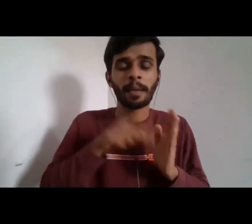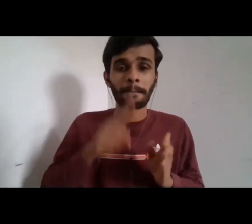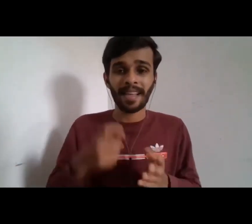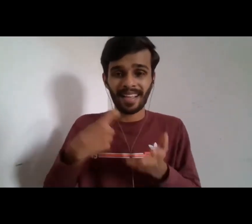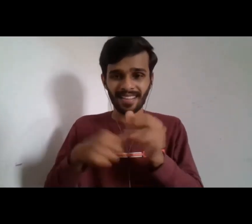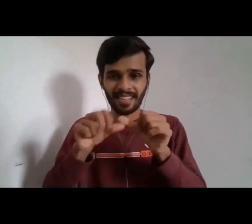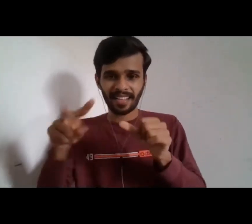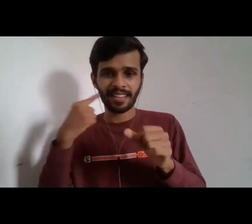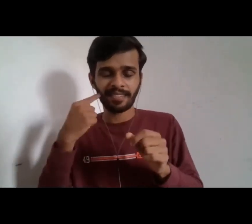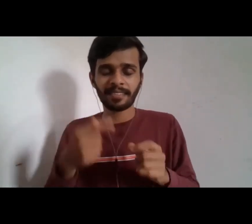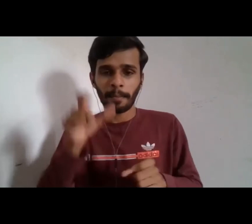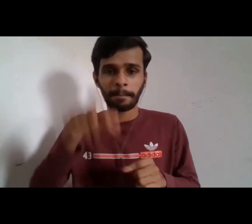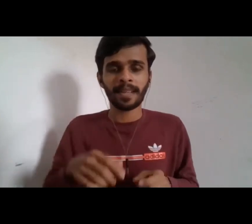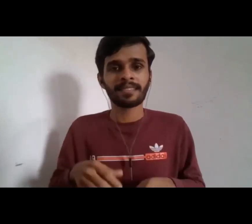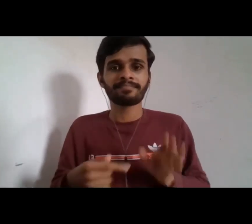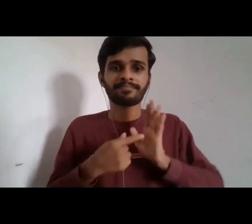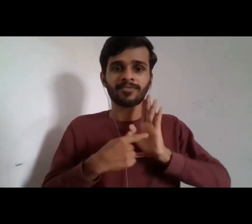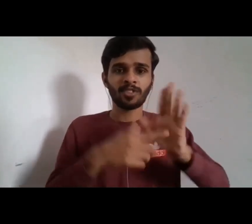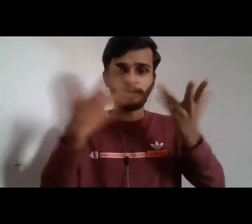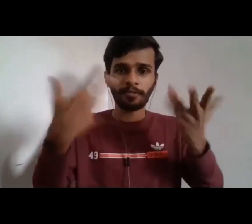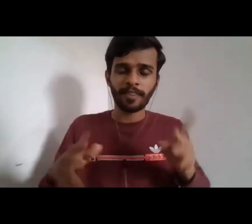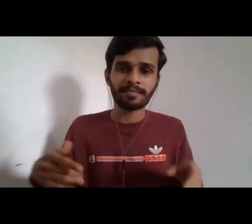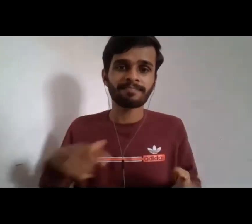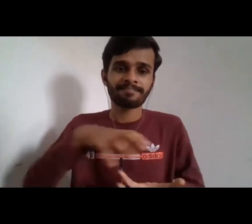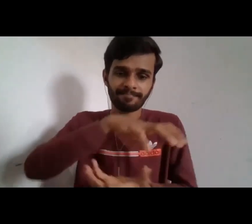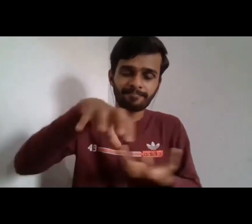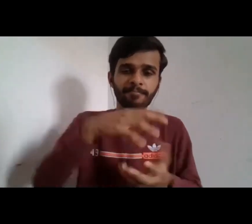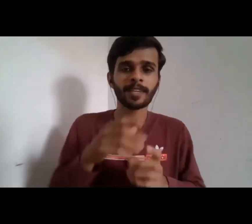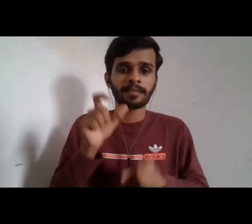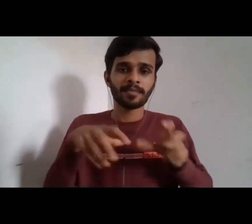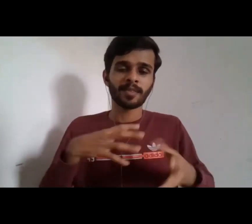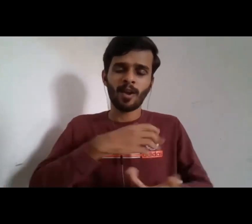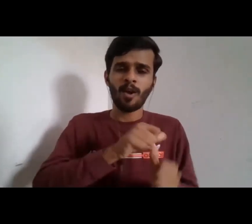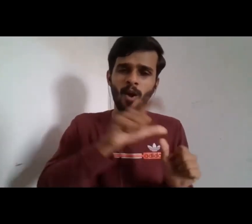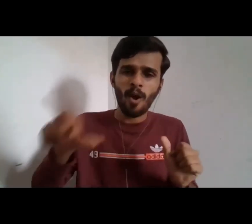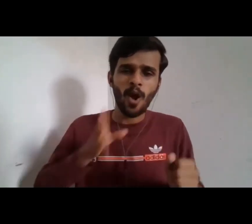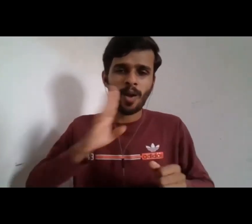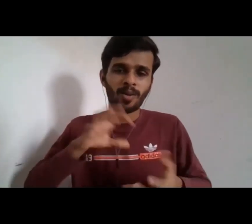knows no boundaries and is able to transcend all barriers. Mm-hmm.